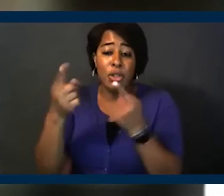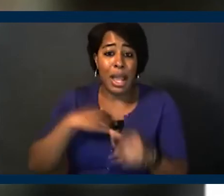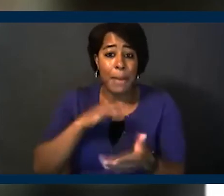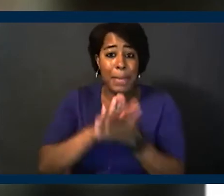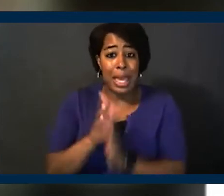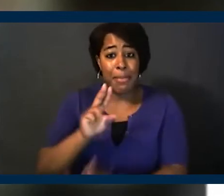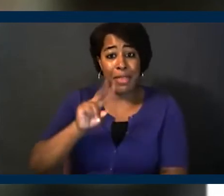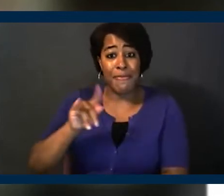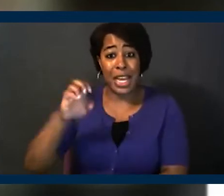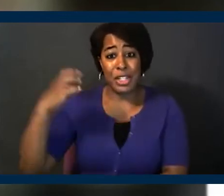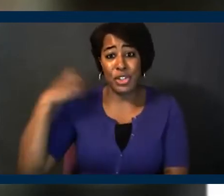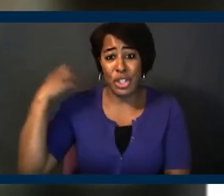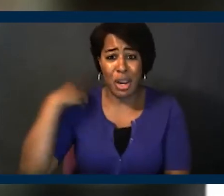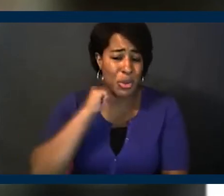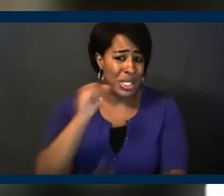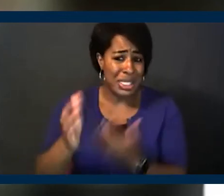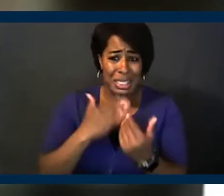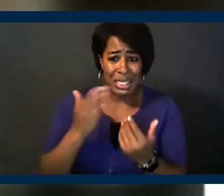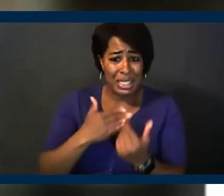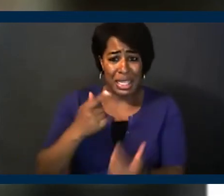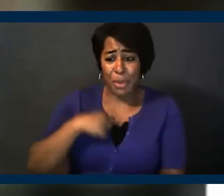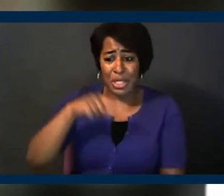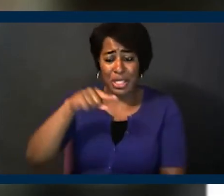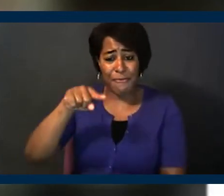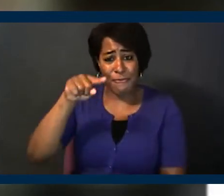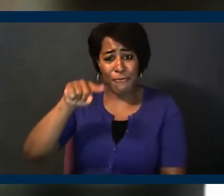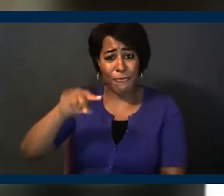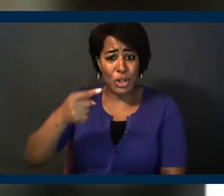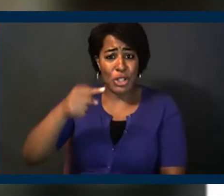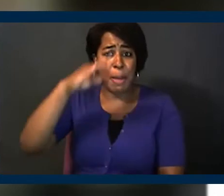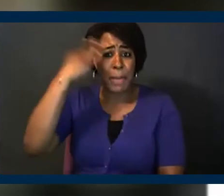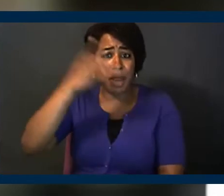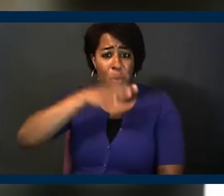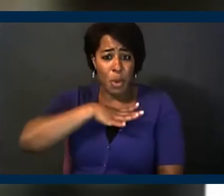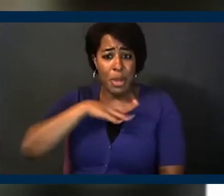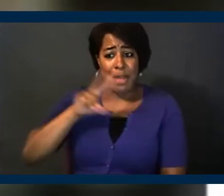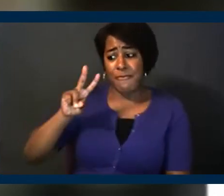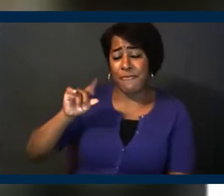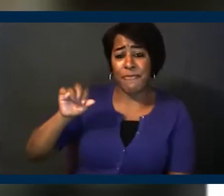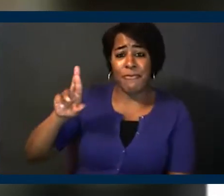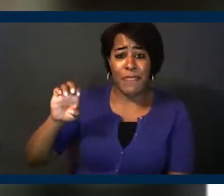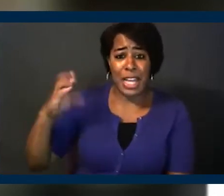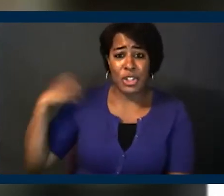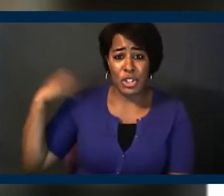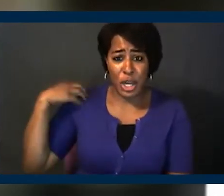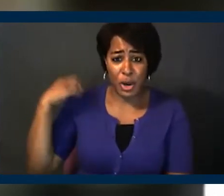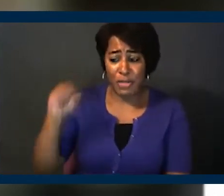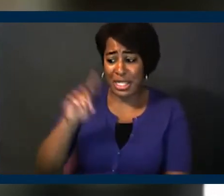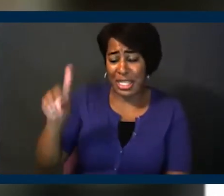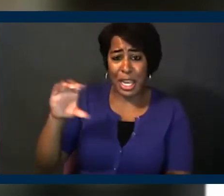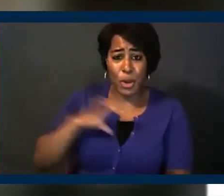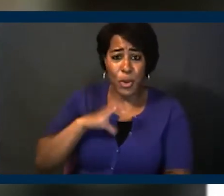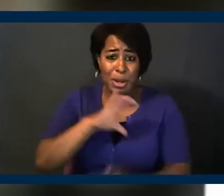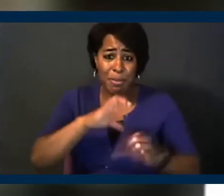I was the first Black woman vice chair of the San Diego Central Committee. And it was because I was diligent.